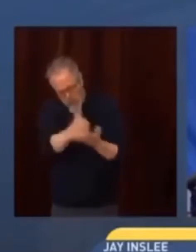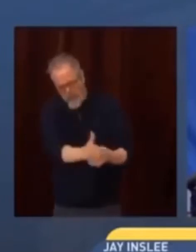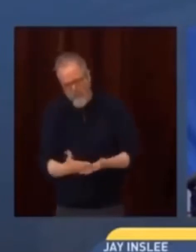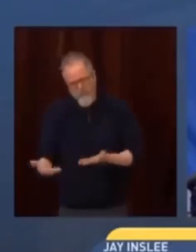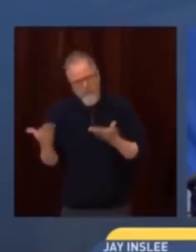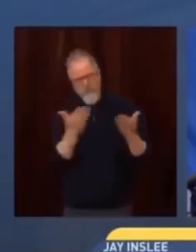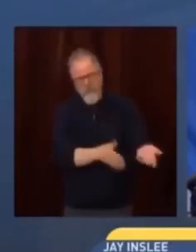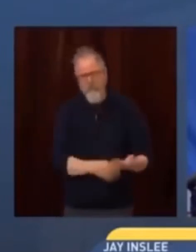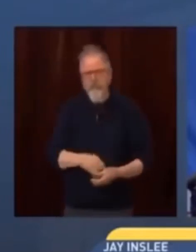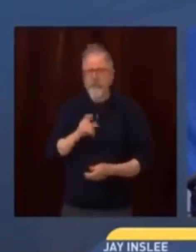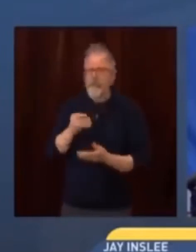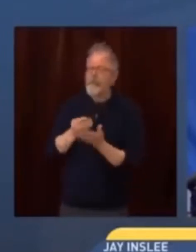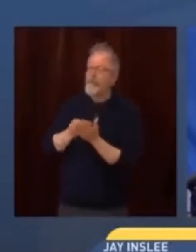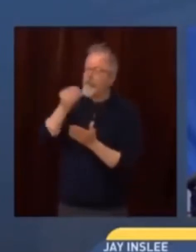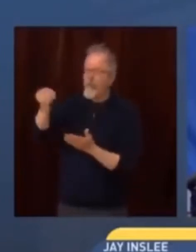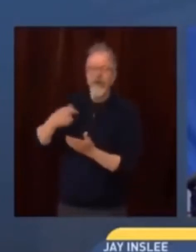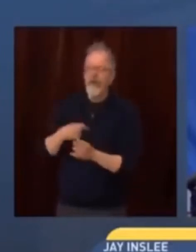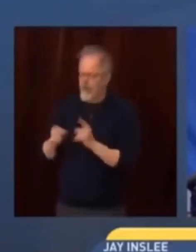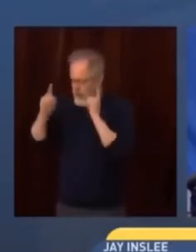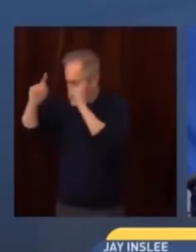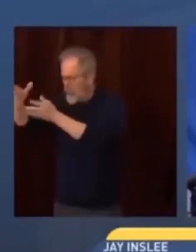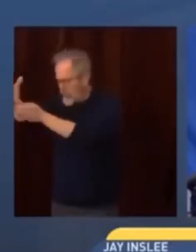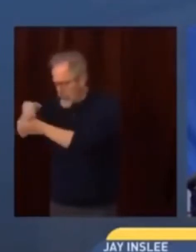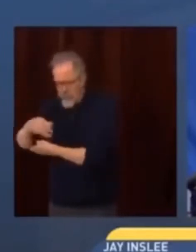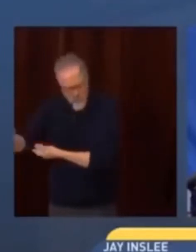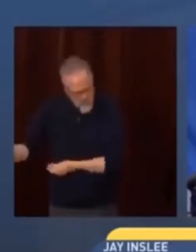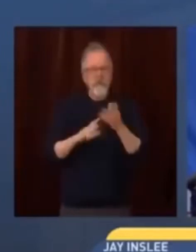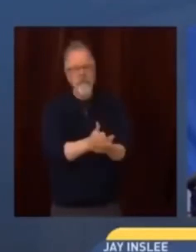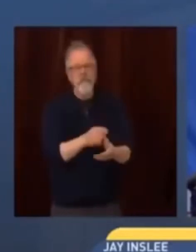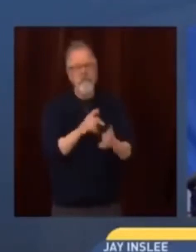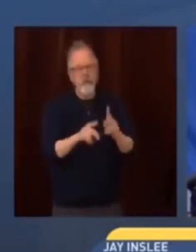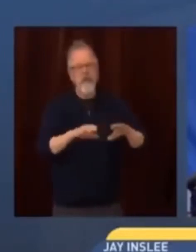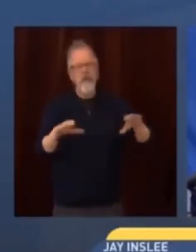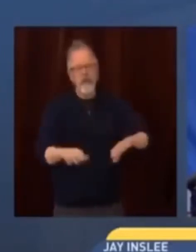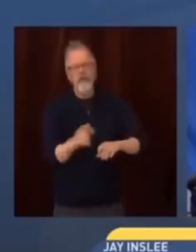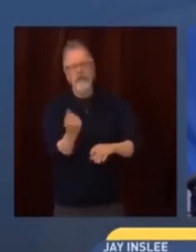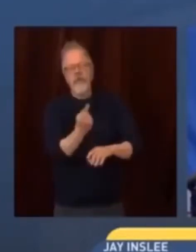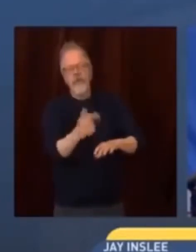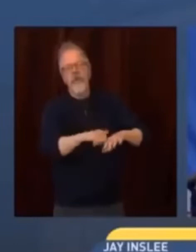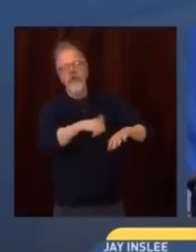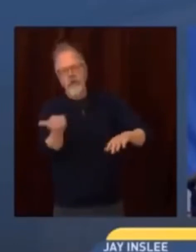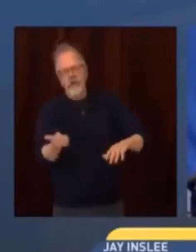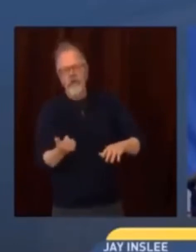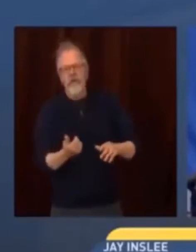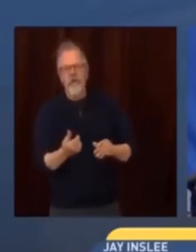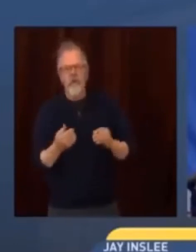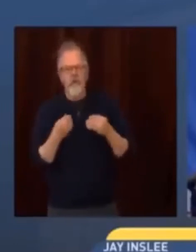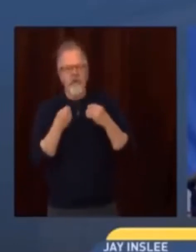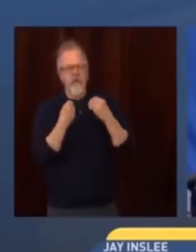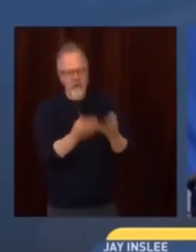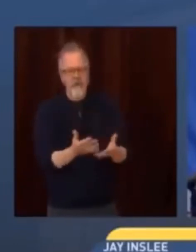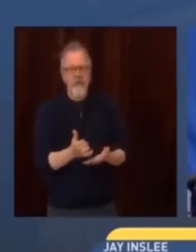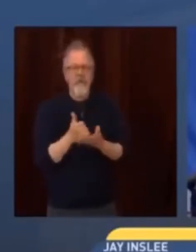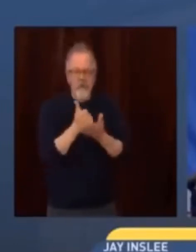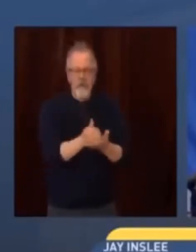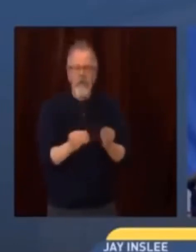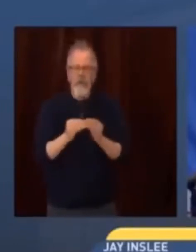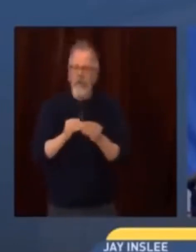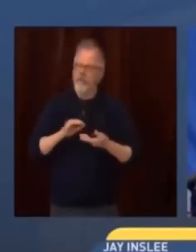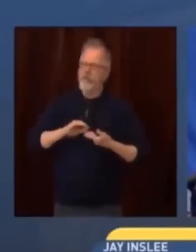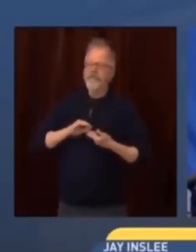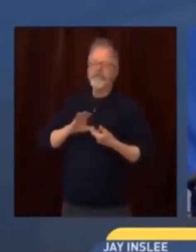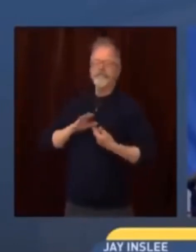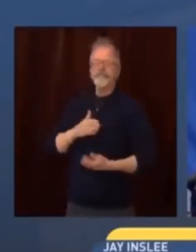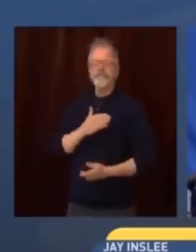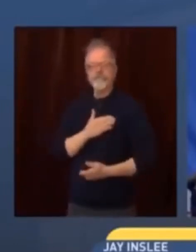get their pharmaceuticals so that's why we want to provide them some family support or they as far as refusal it just shouldn't come to that and it